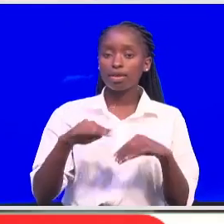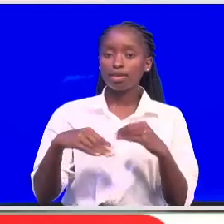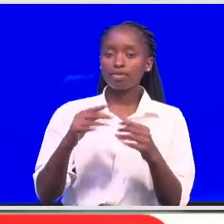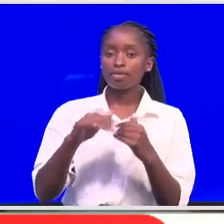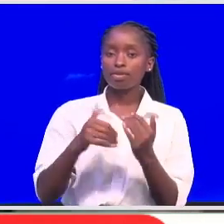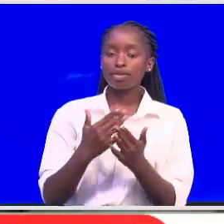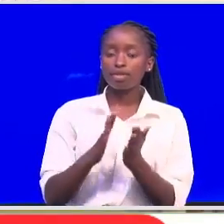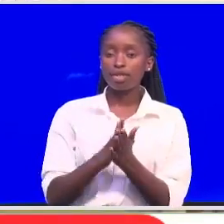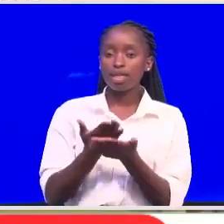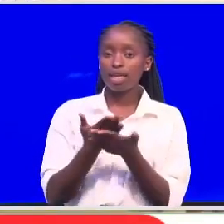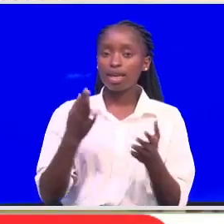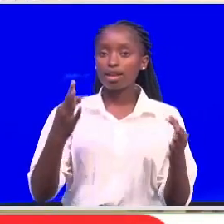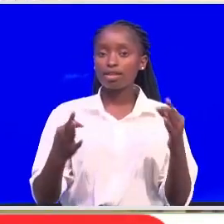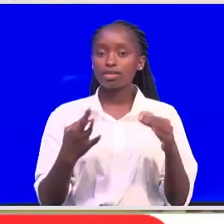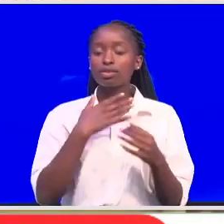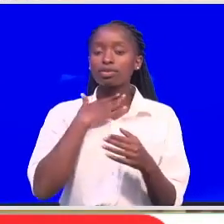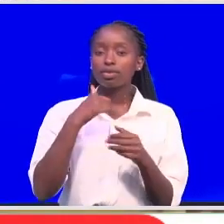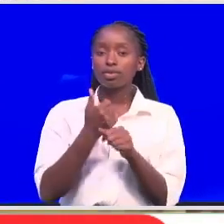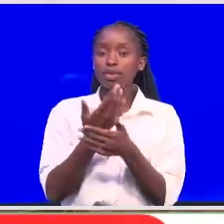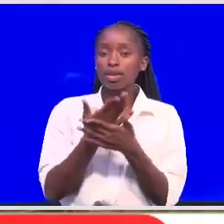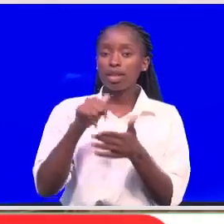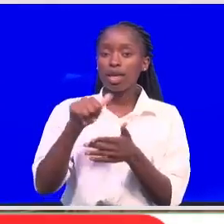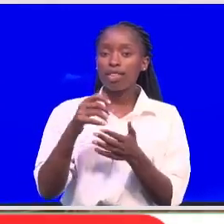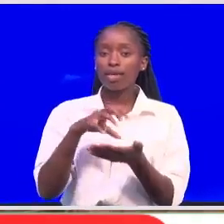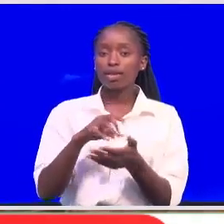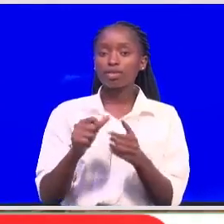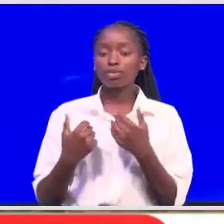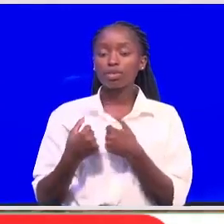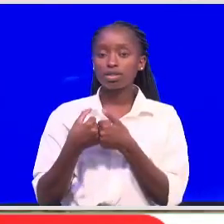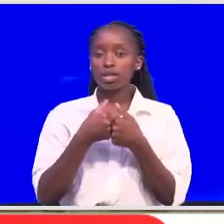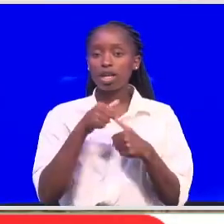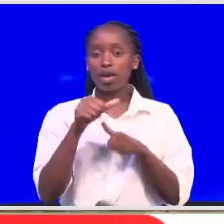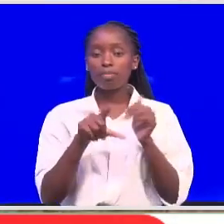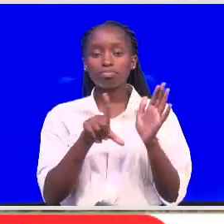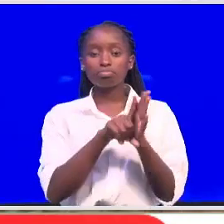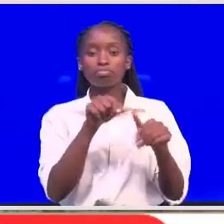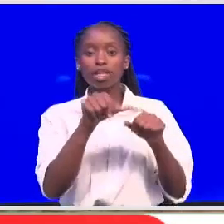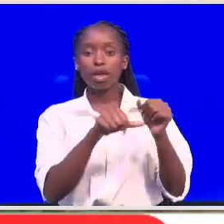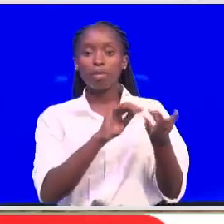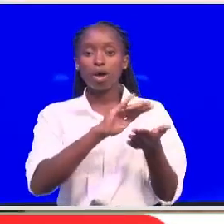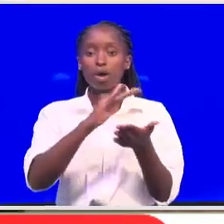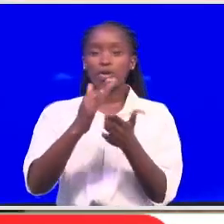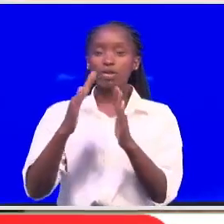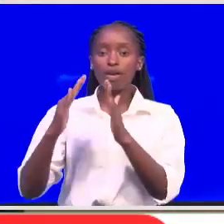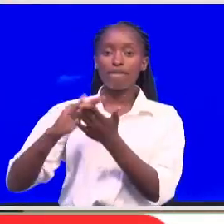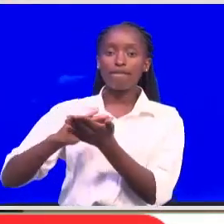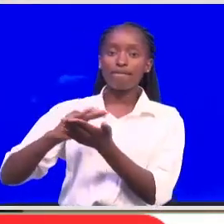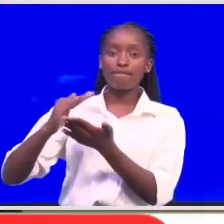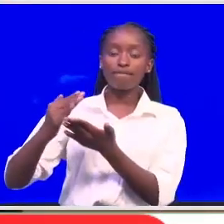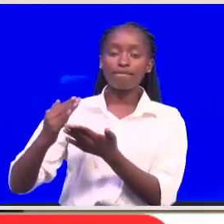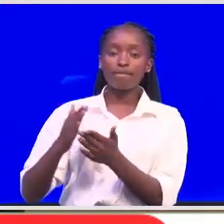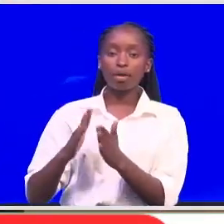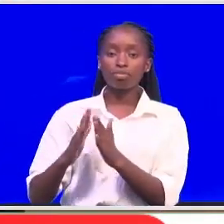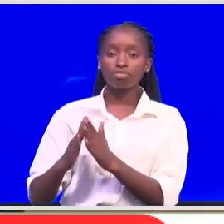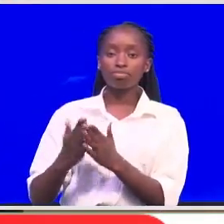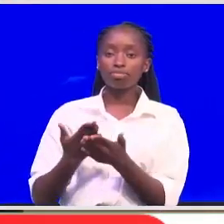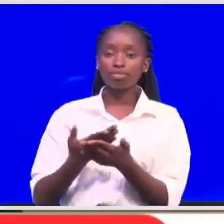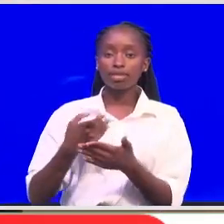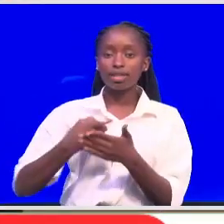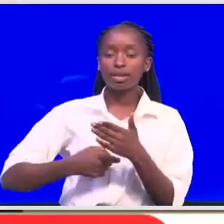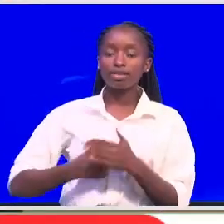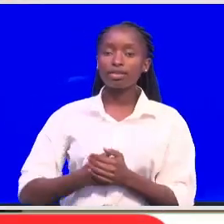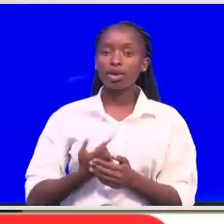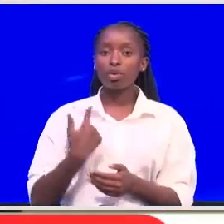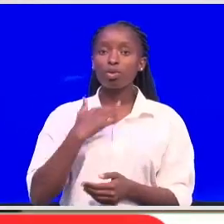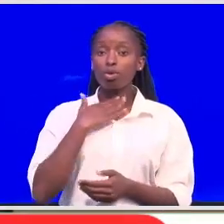judge presiding over cases that challenge the legality of the housing fund levy. In fact, we want a situation whereby we are